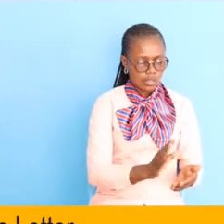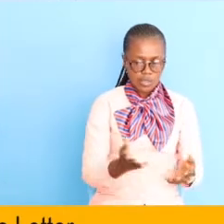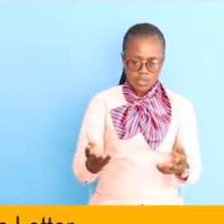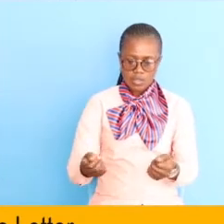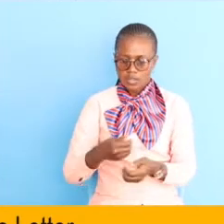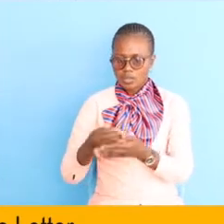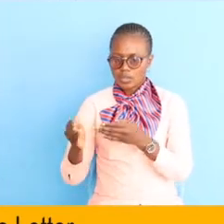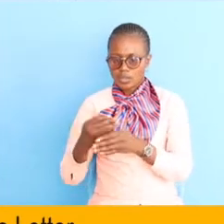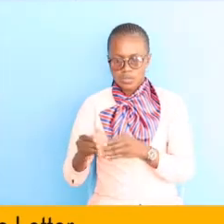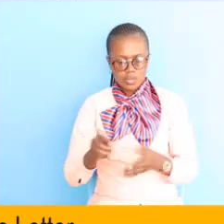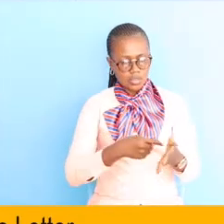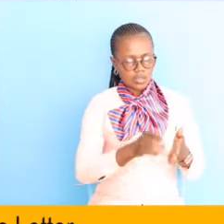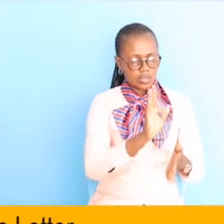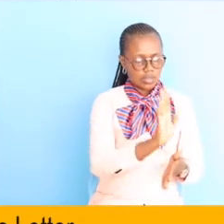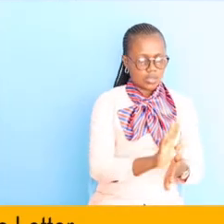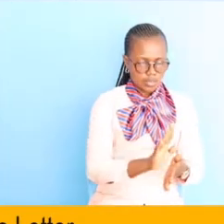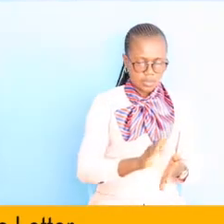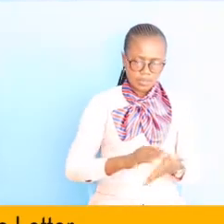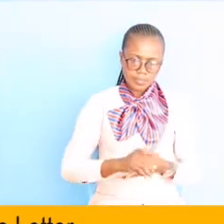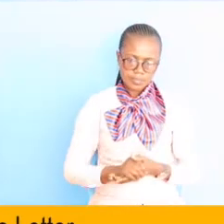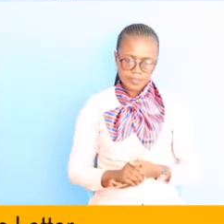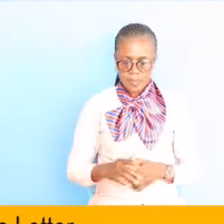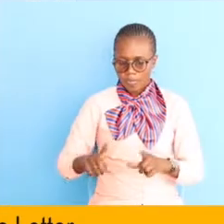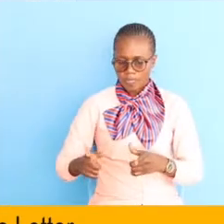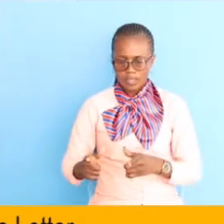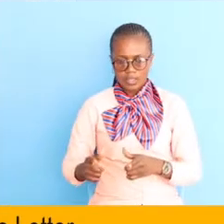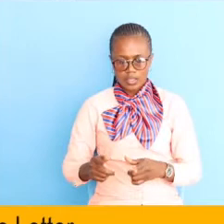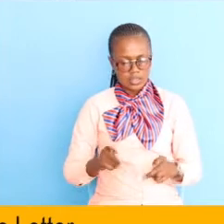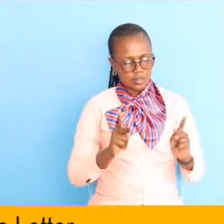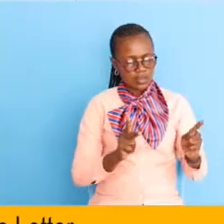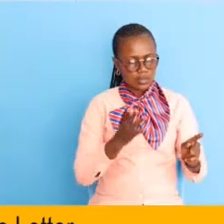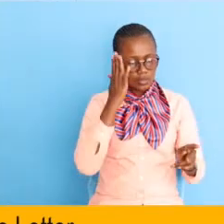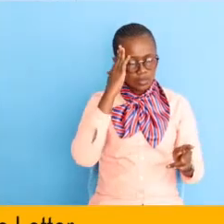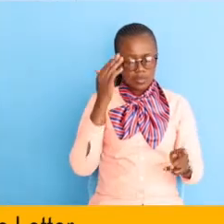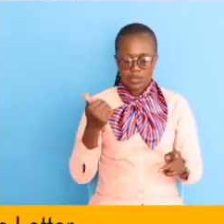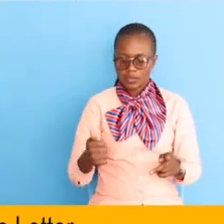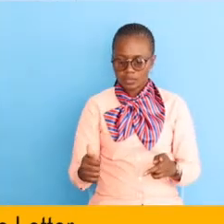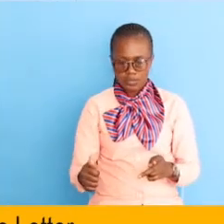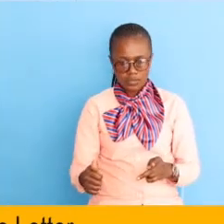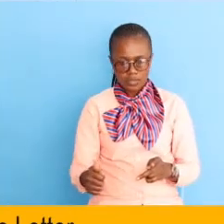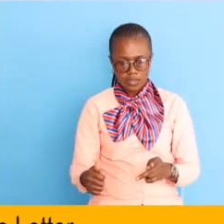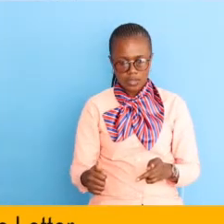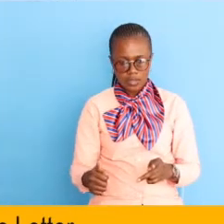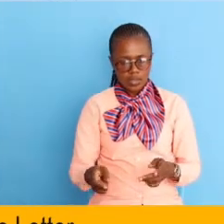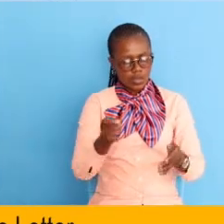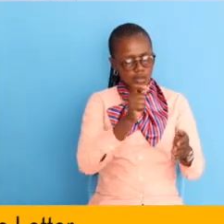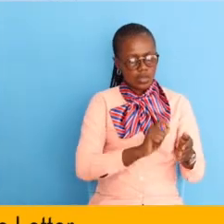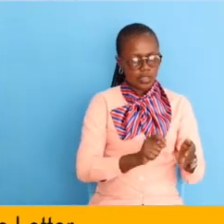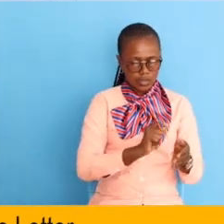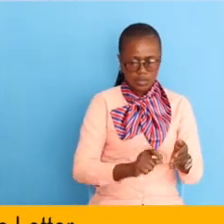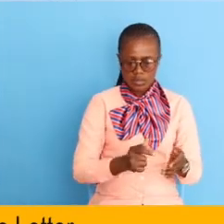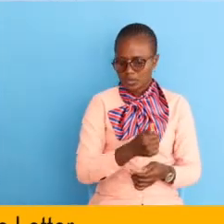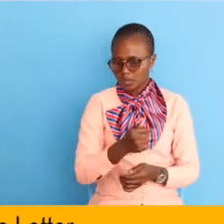or her name. But just in case you don't know each other, but it's only for the matter of